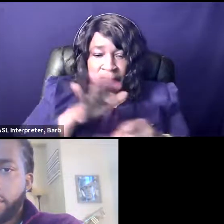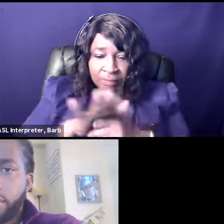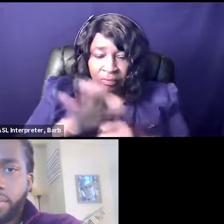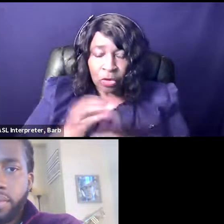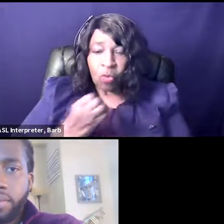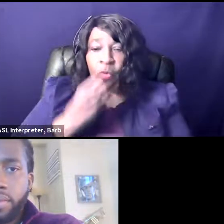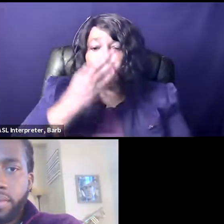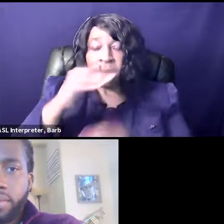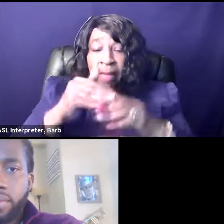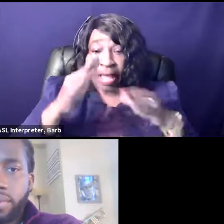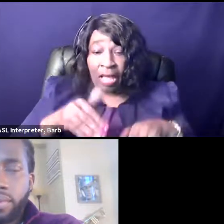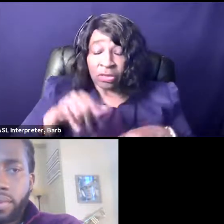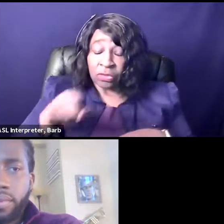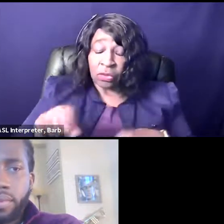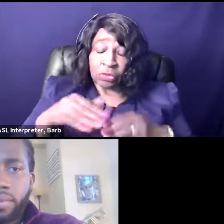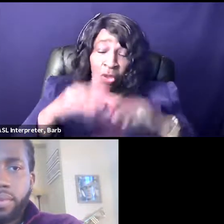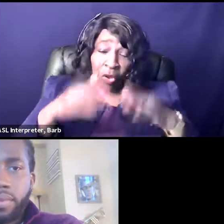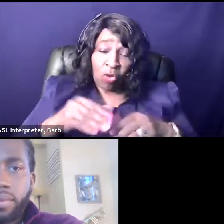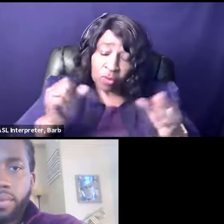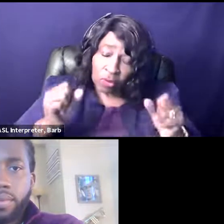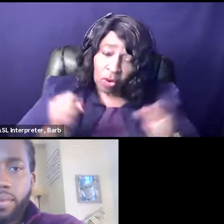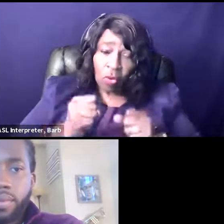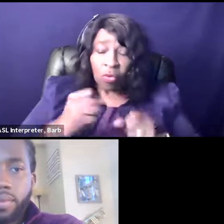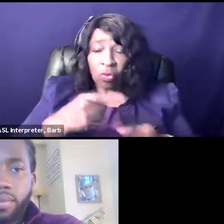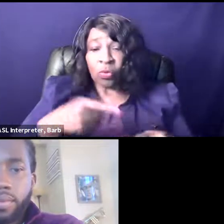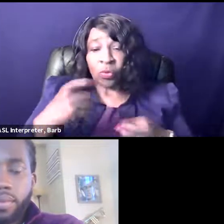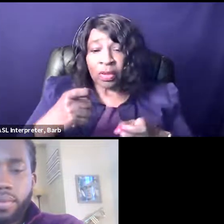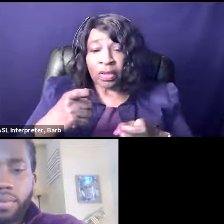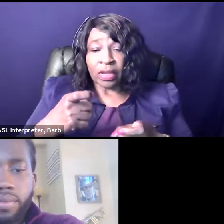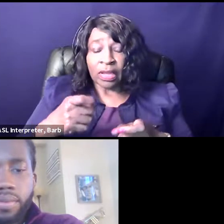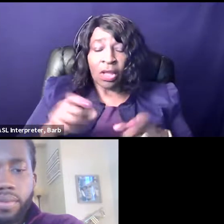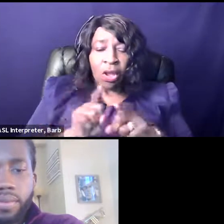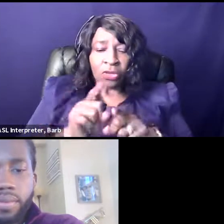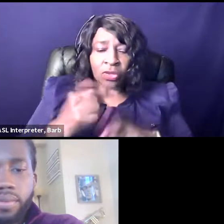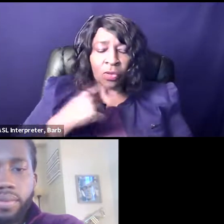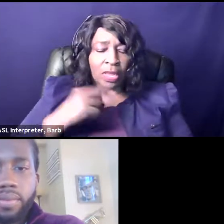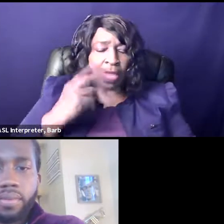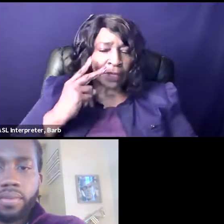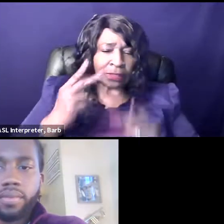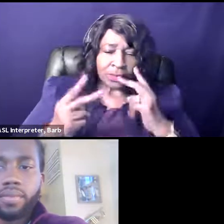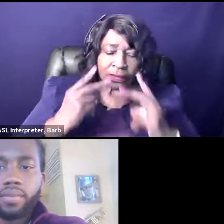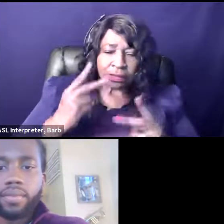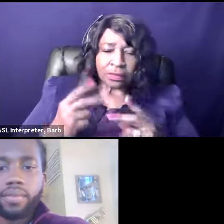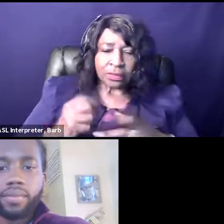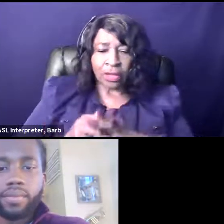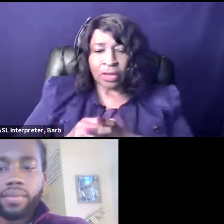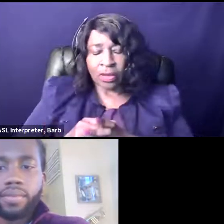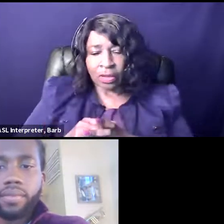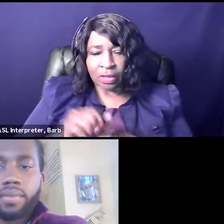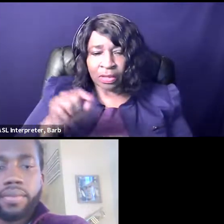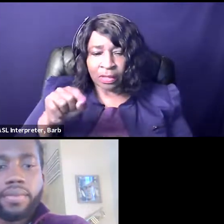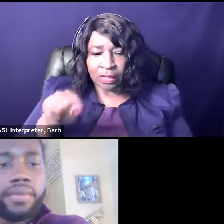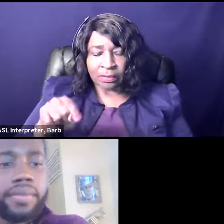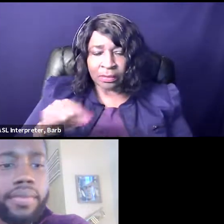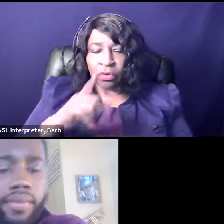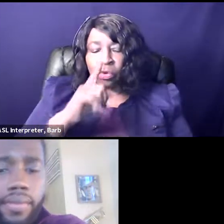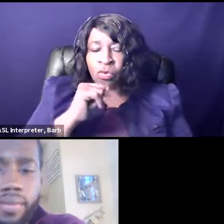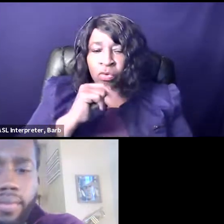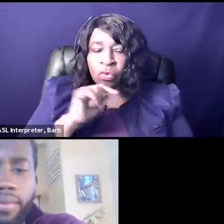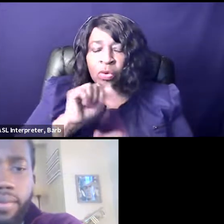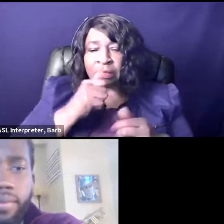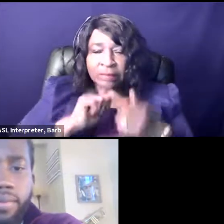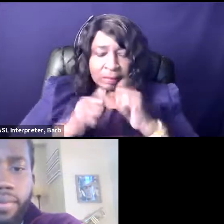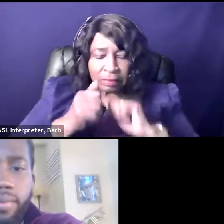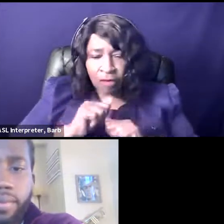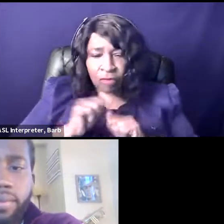would get colder quicker. We also saw, there are analyses looking at, who suffered